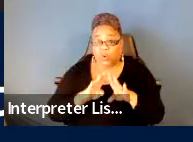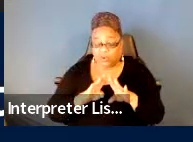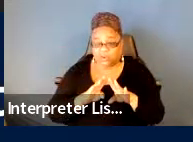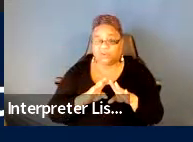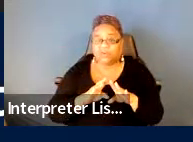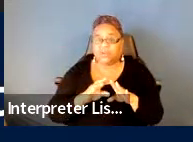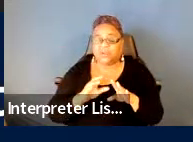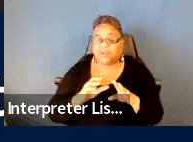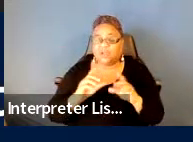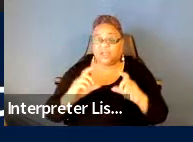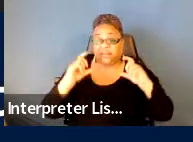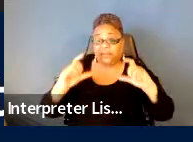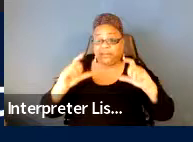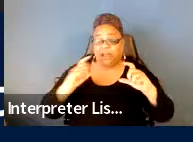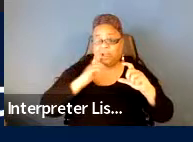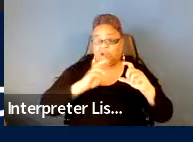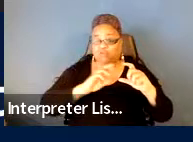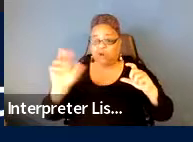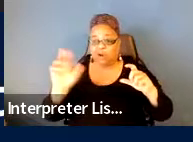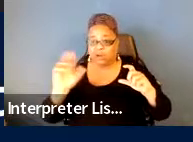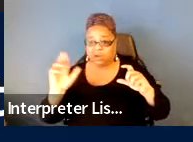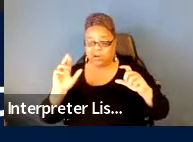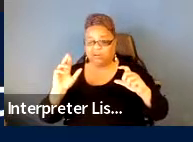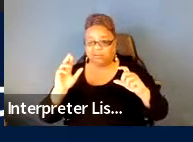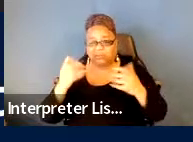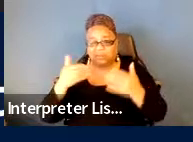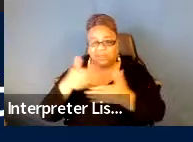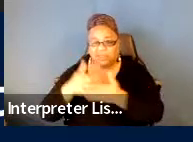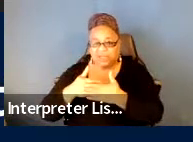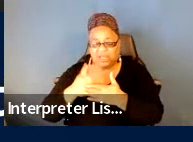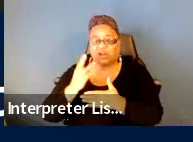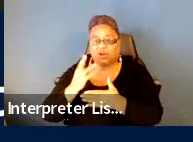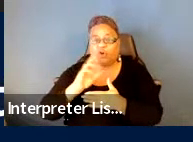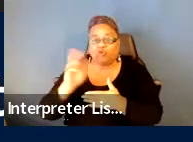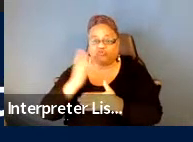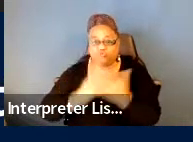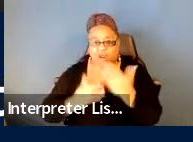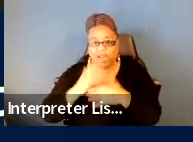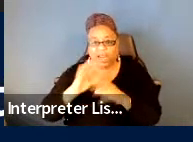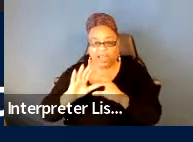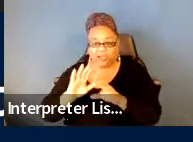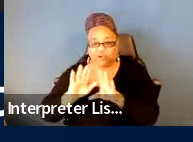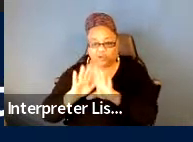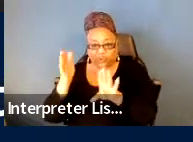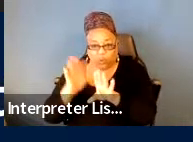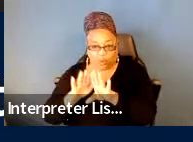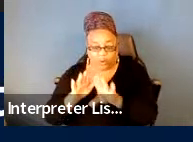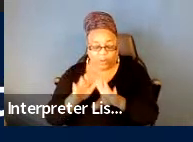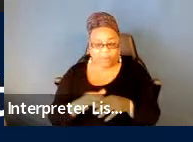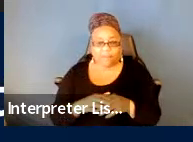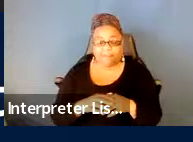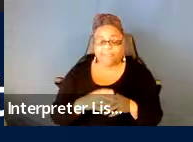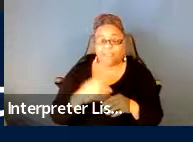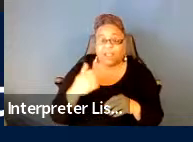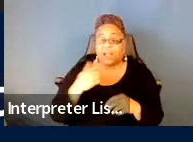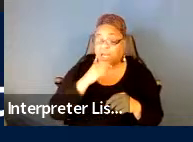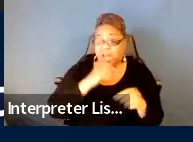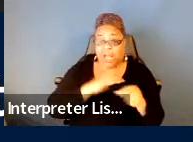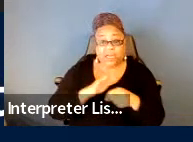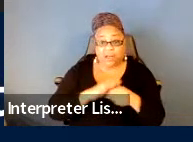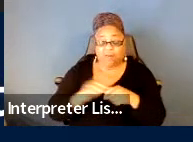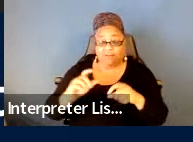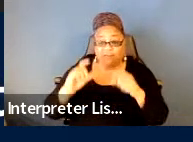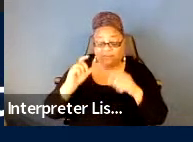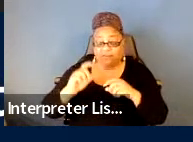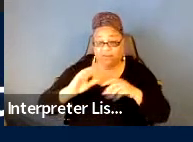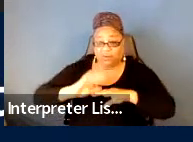right of the right-hand door. And where there's not sufficient wall space at